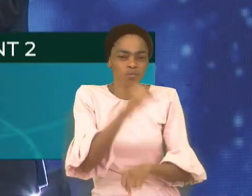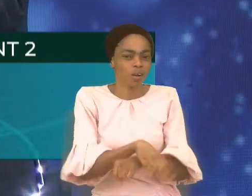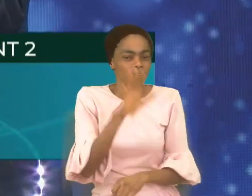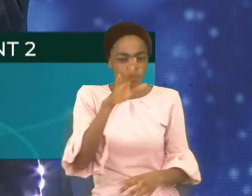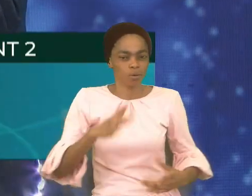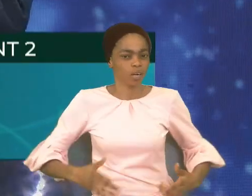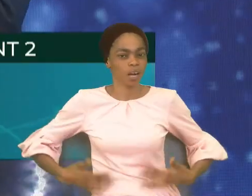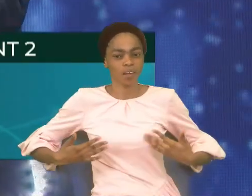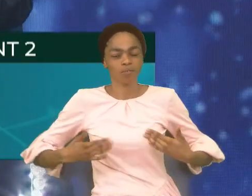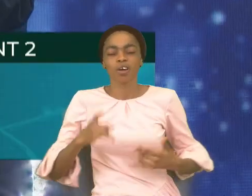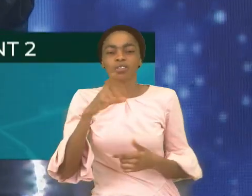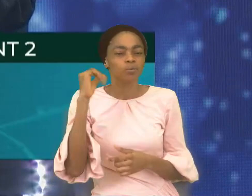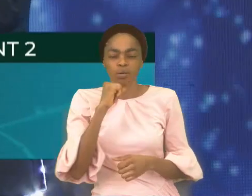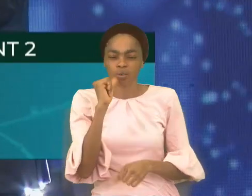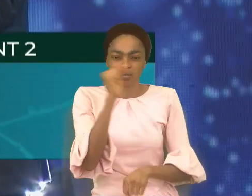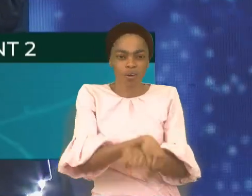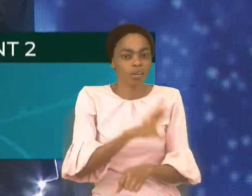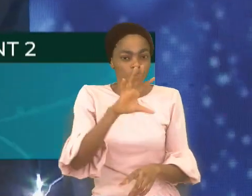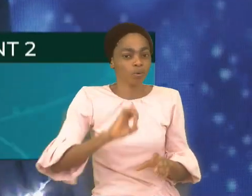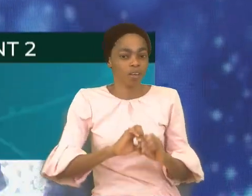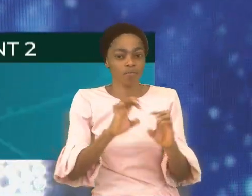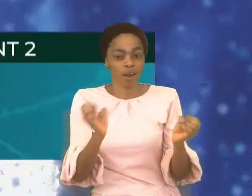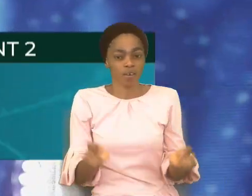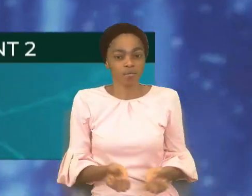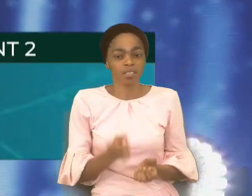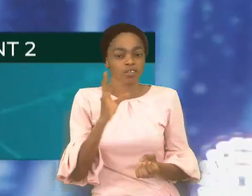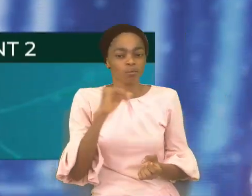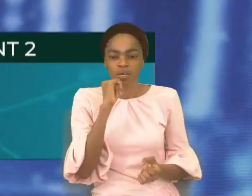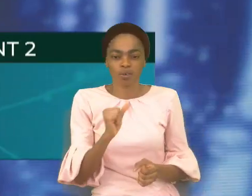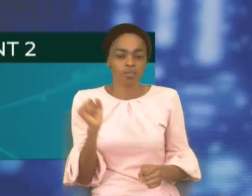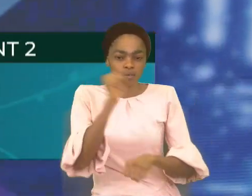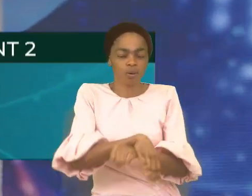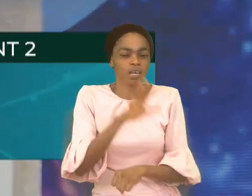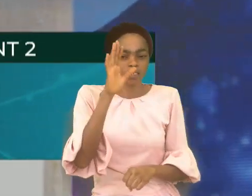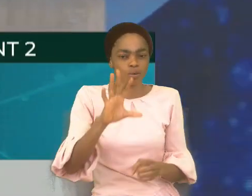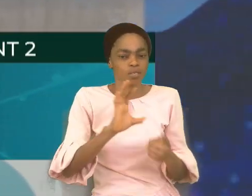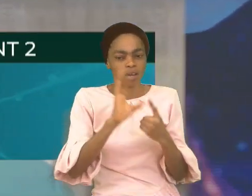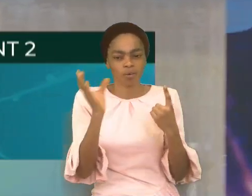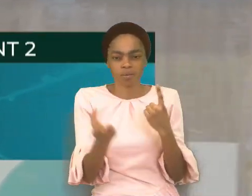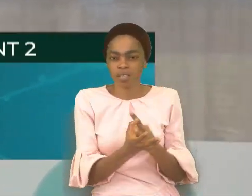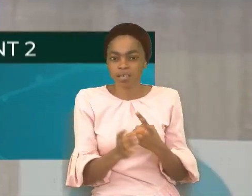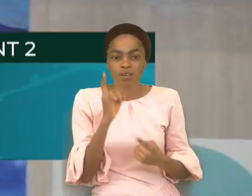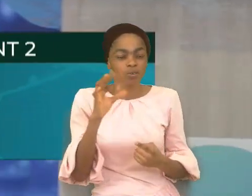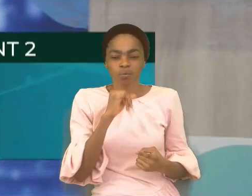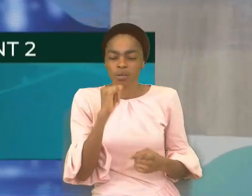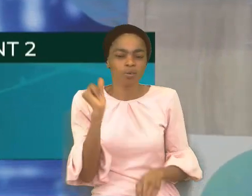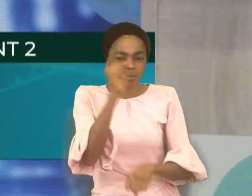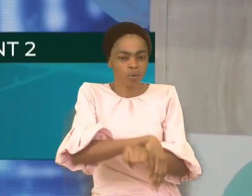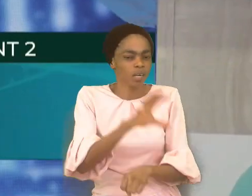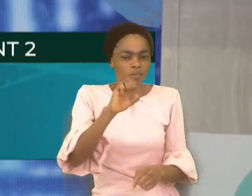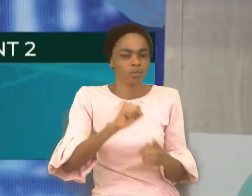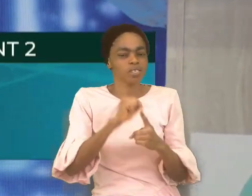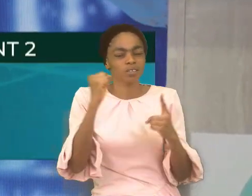conquer your circumstance. You will not conquer your situation. You will not conquer any problem. You will not conquer